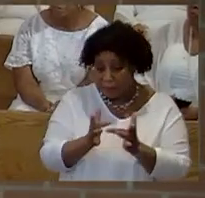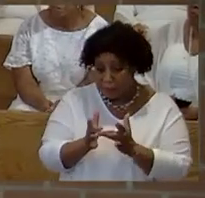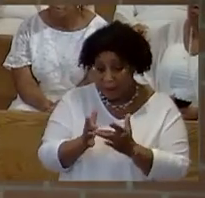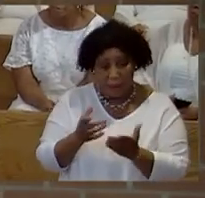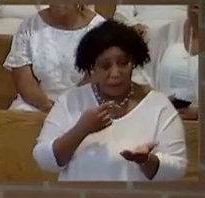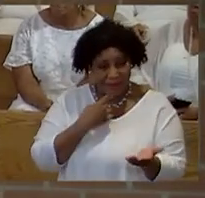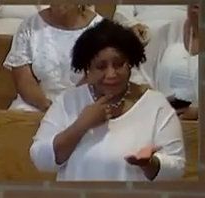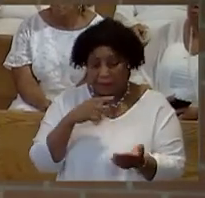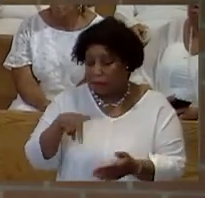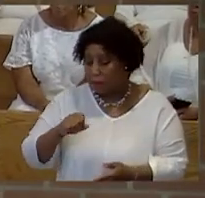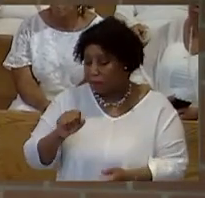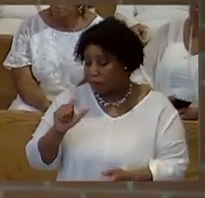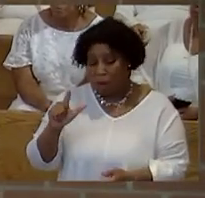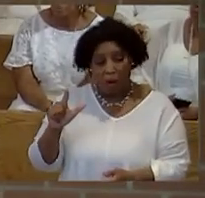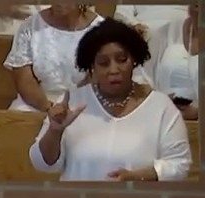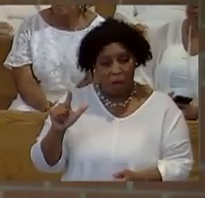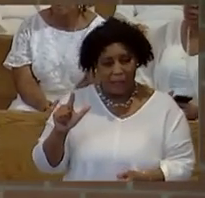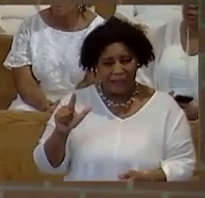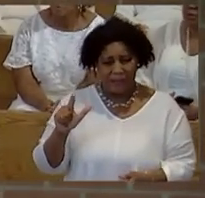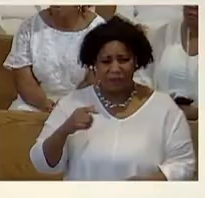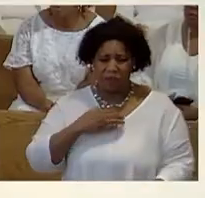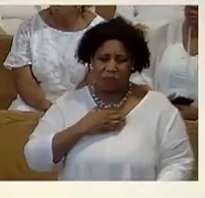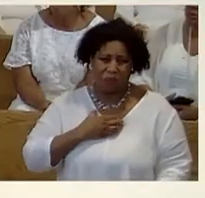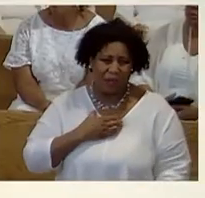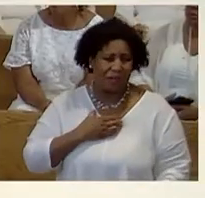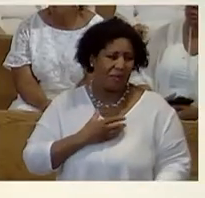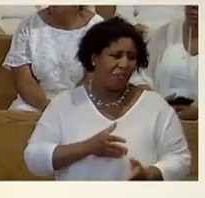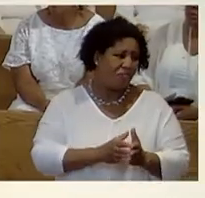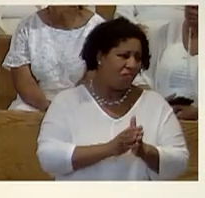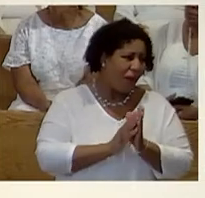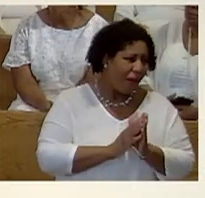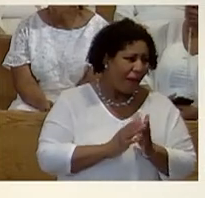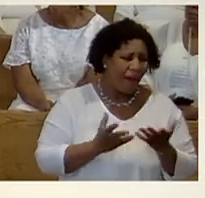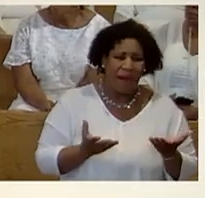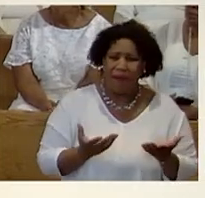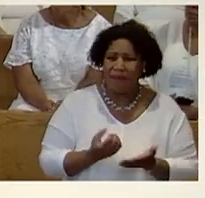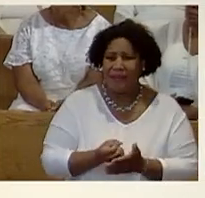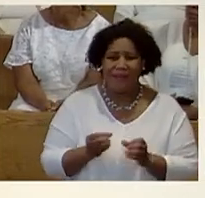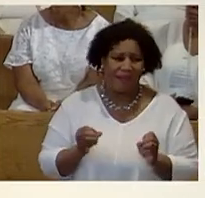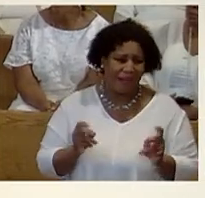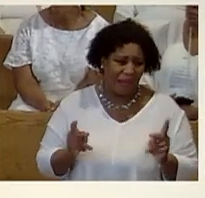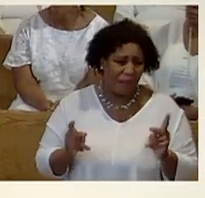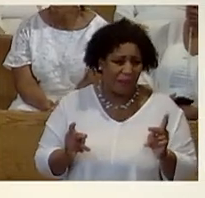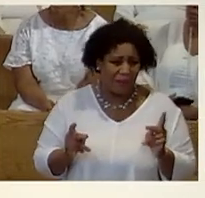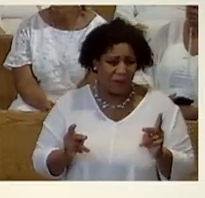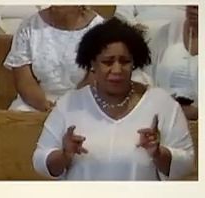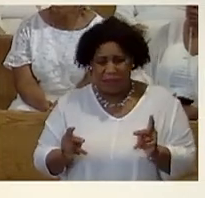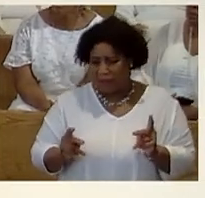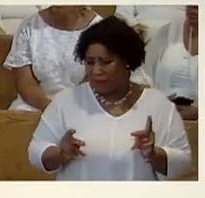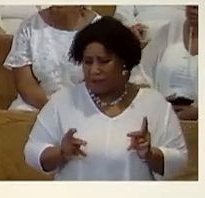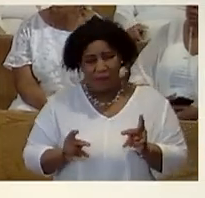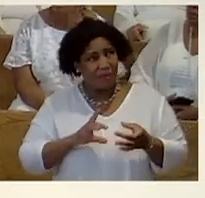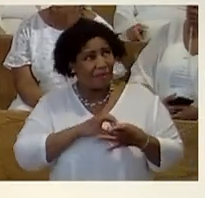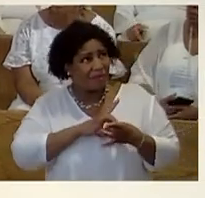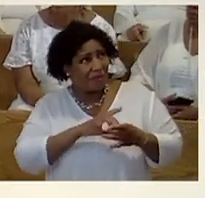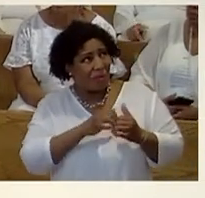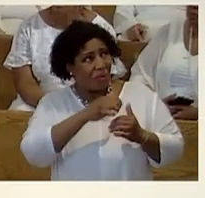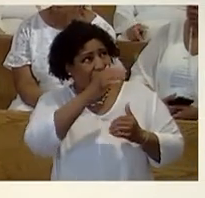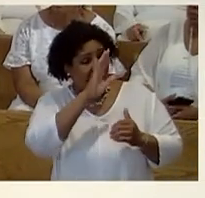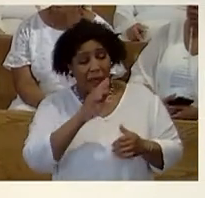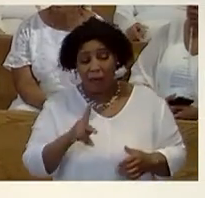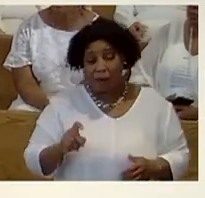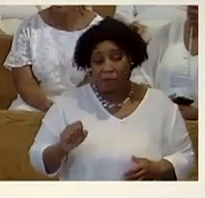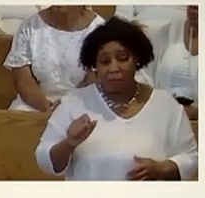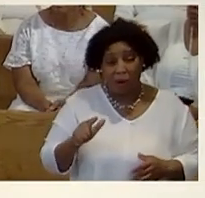that Paul wished and he prayed for an opportunity to just be with God. Paul